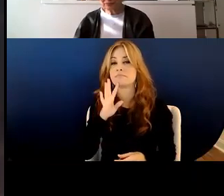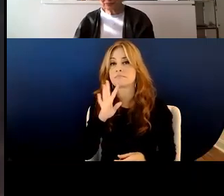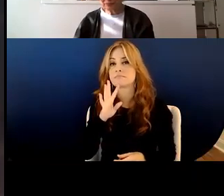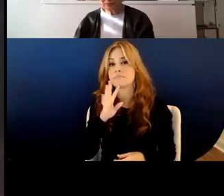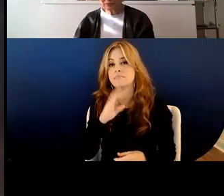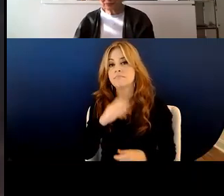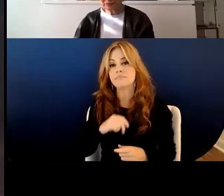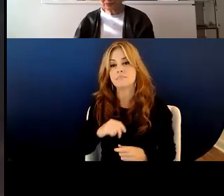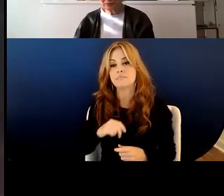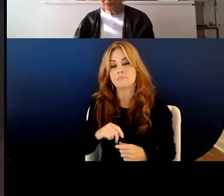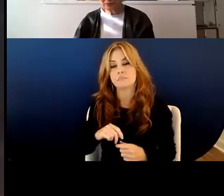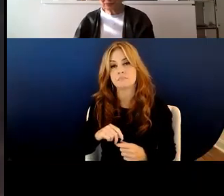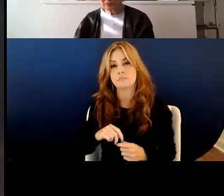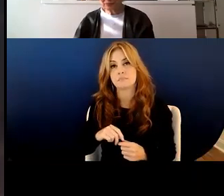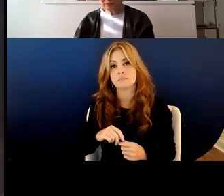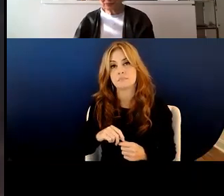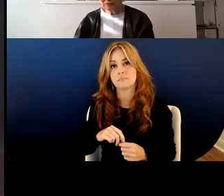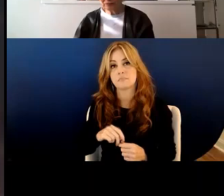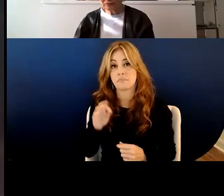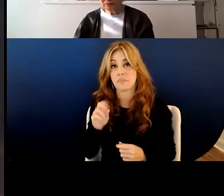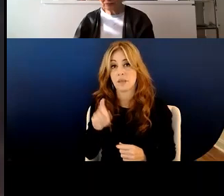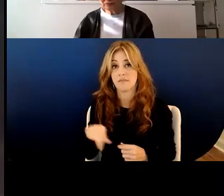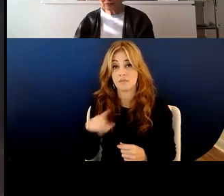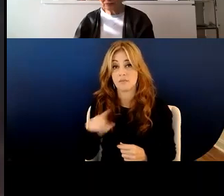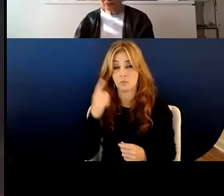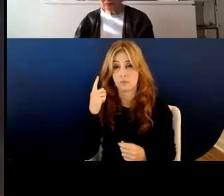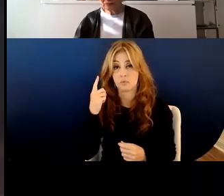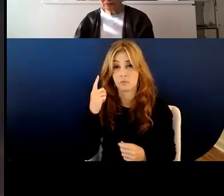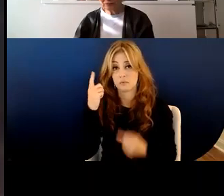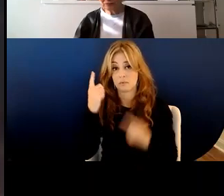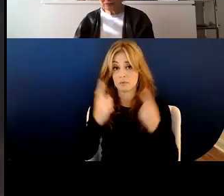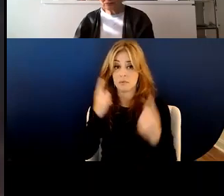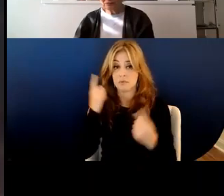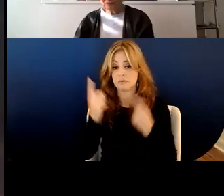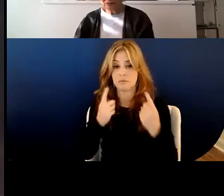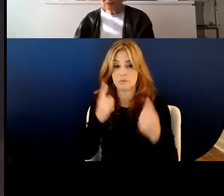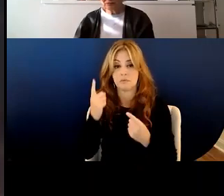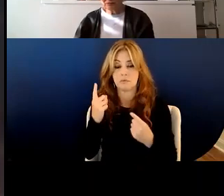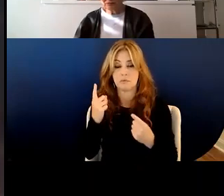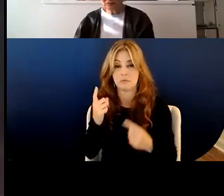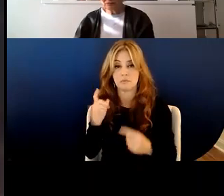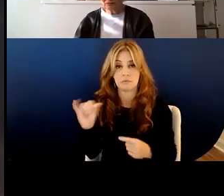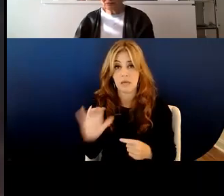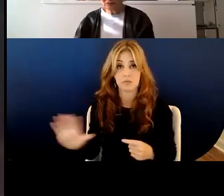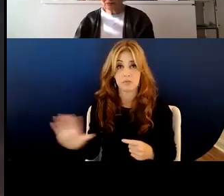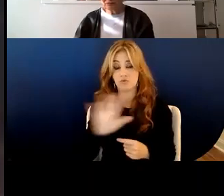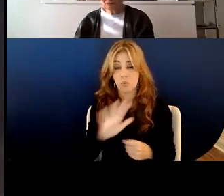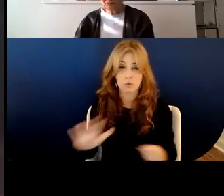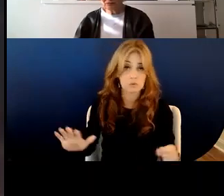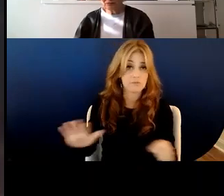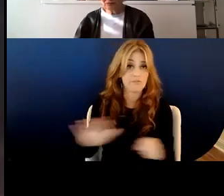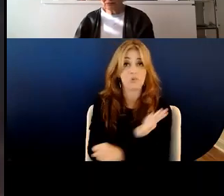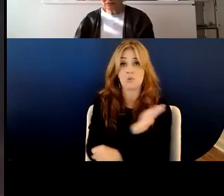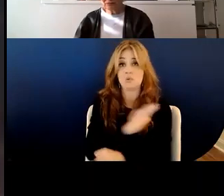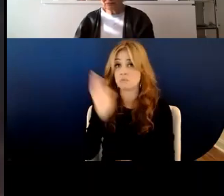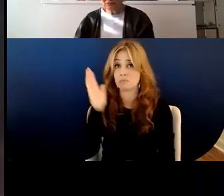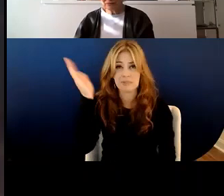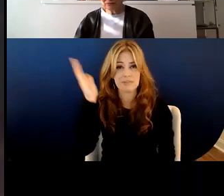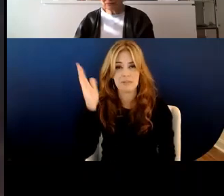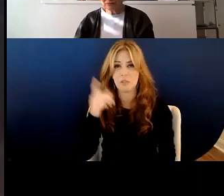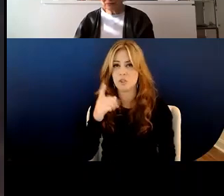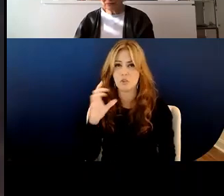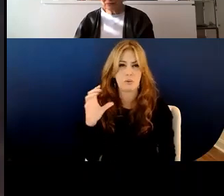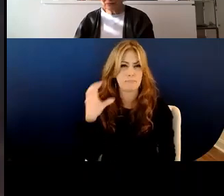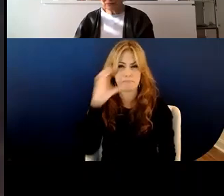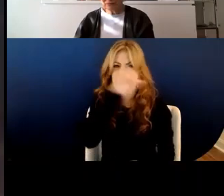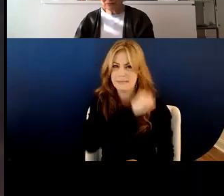that if you're thinking of doing that as your entire presentation, you're missing